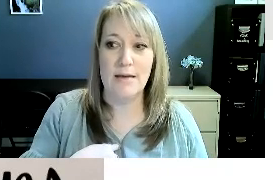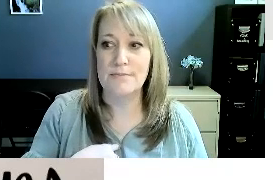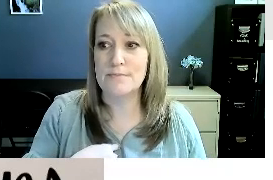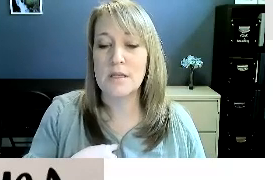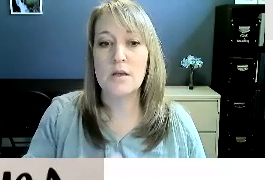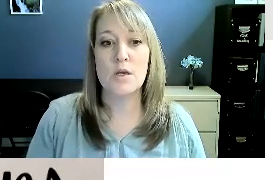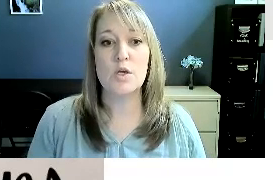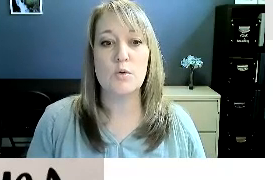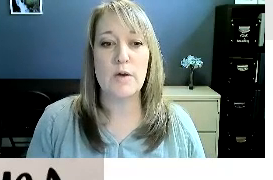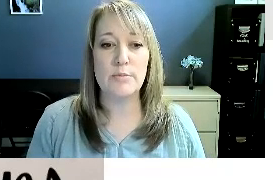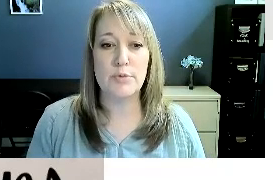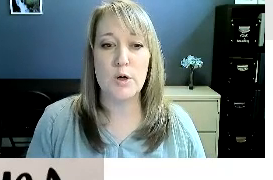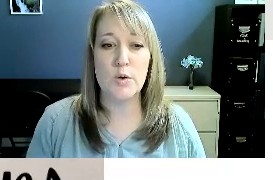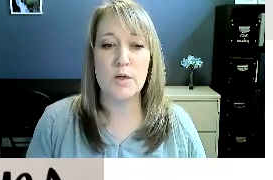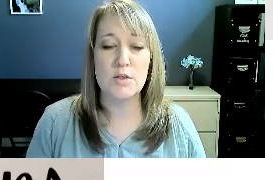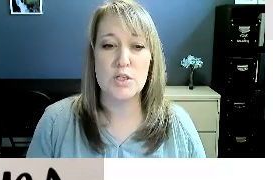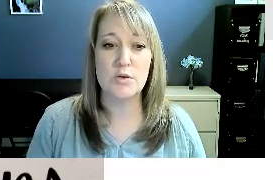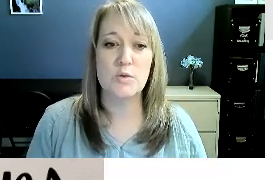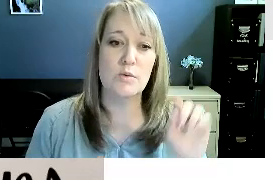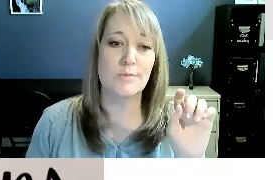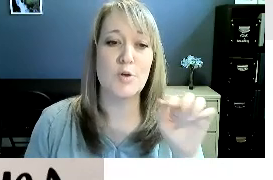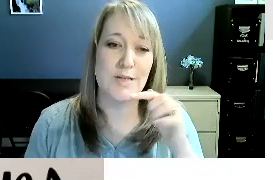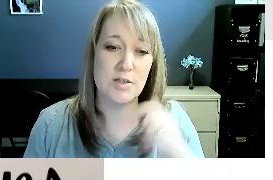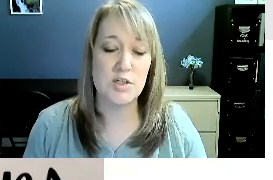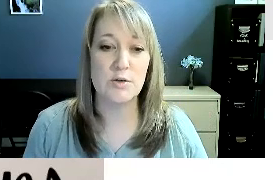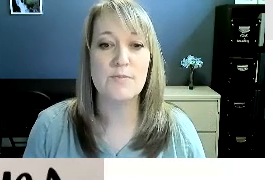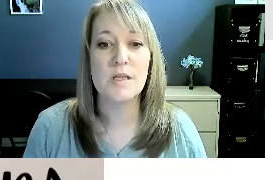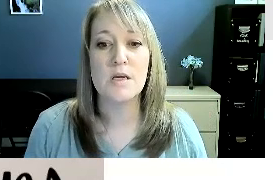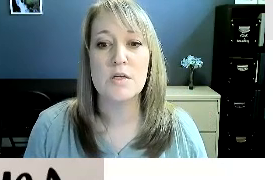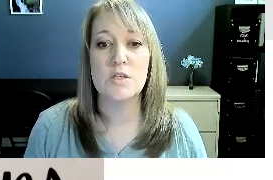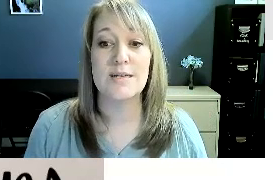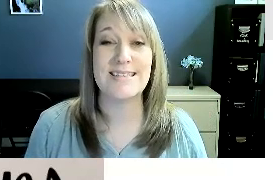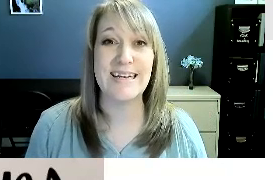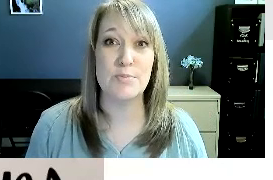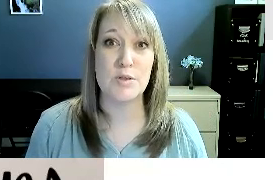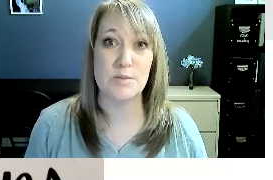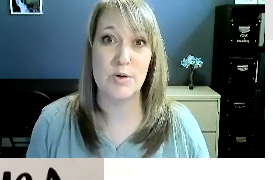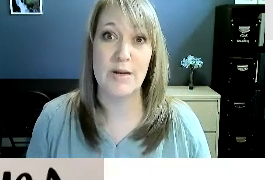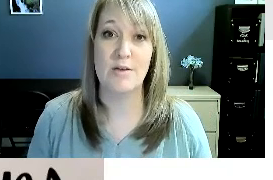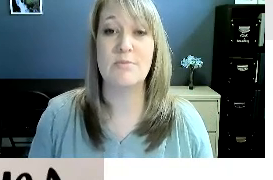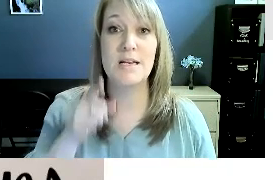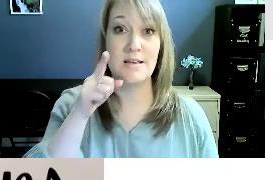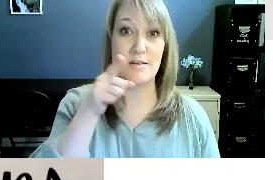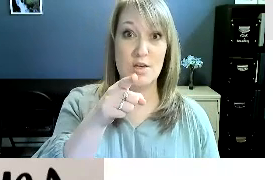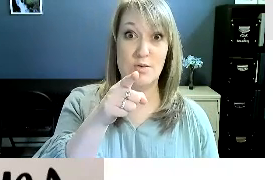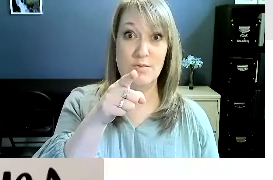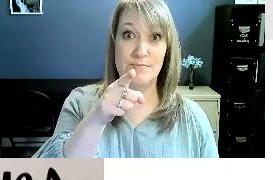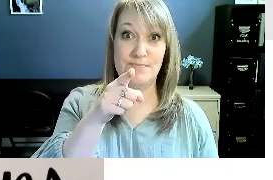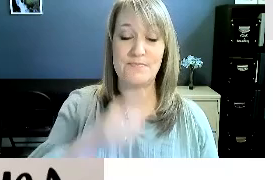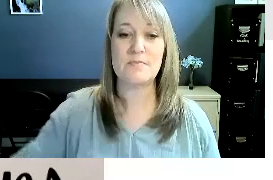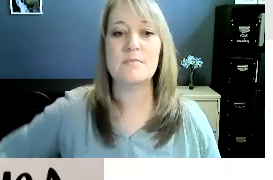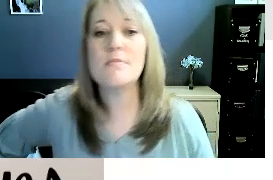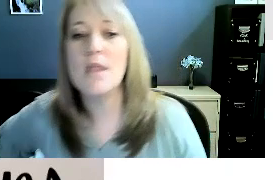or I. You will write pro2 or pro-2 to a second person pronoun, meaning